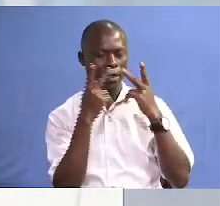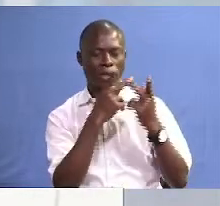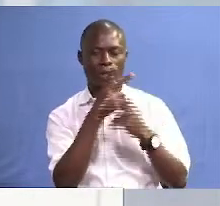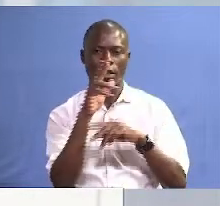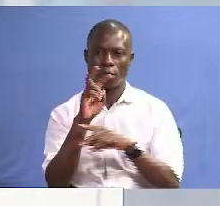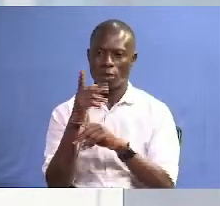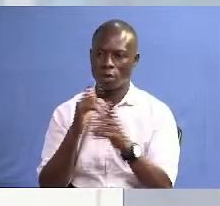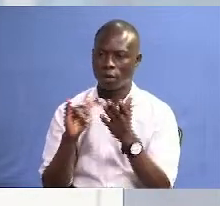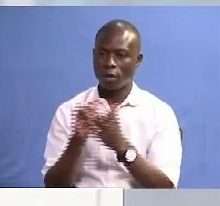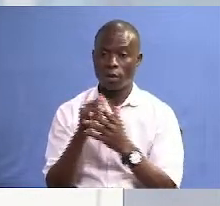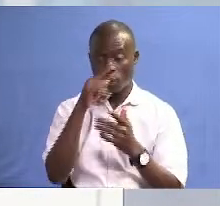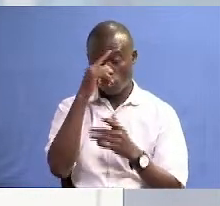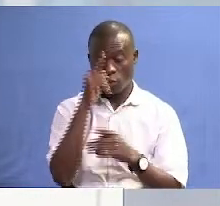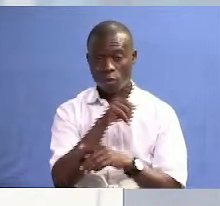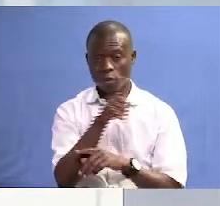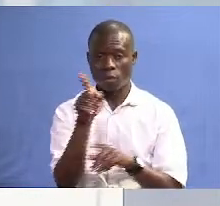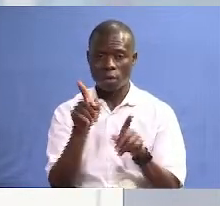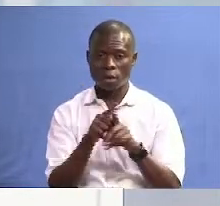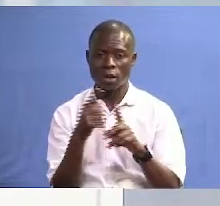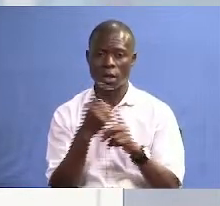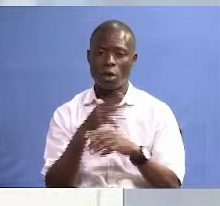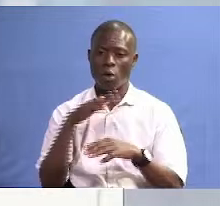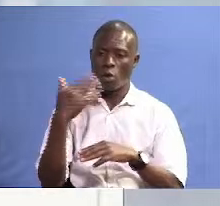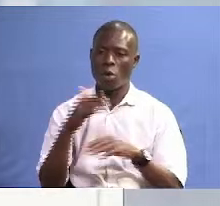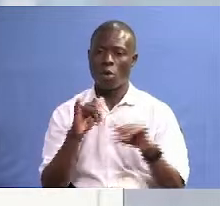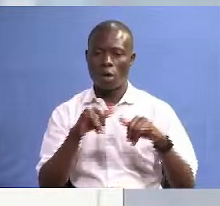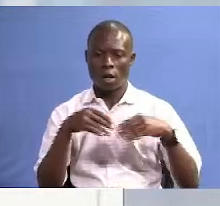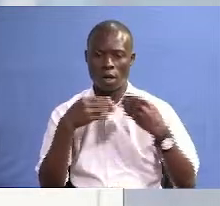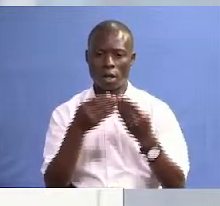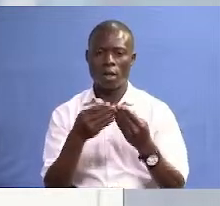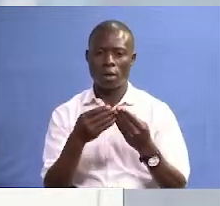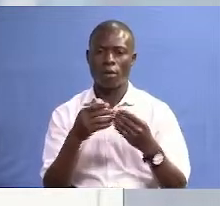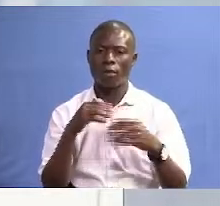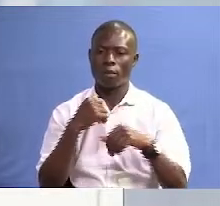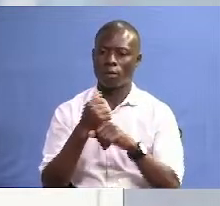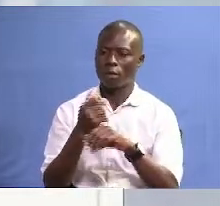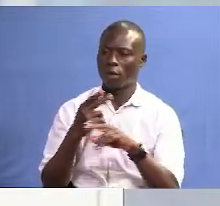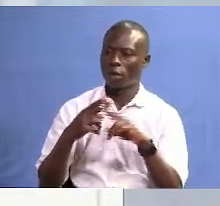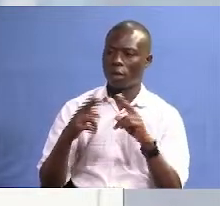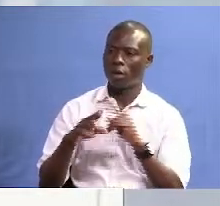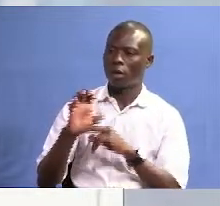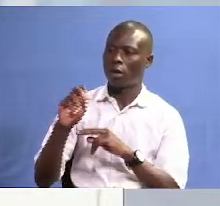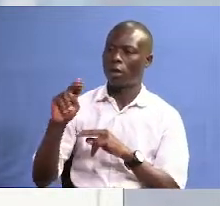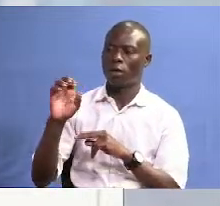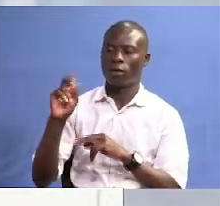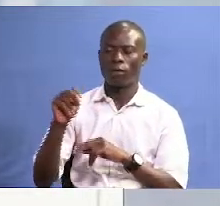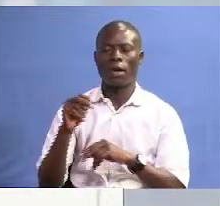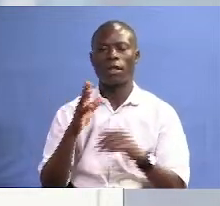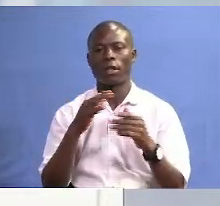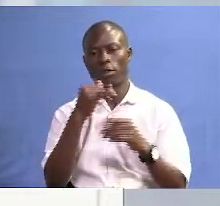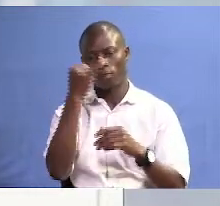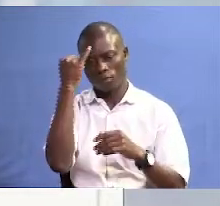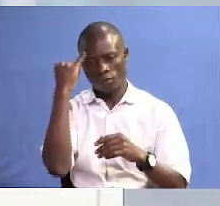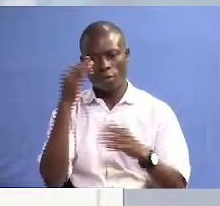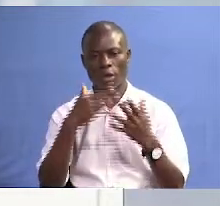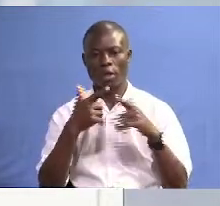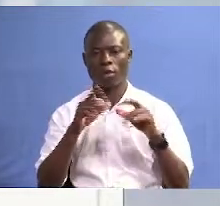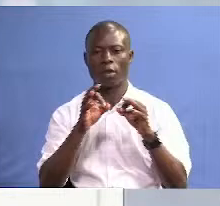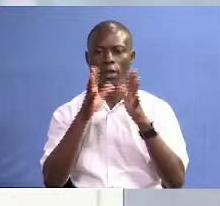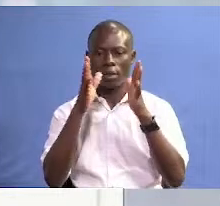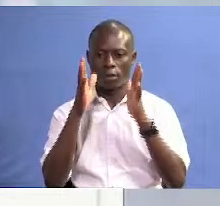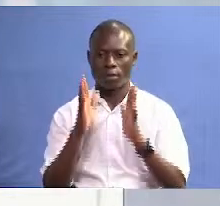our esteemed viewers, for always keeping us a company. My good name is Auma Evans. John Opio has been our sign